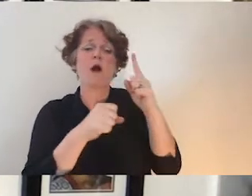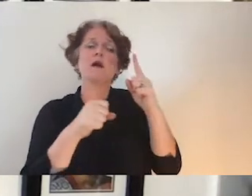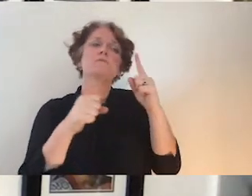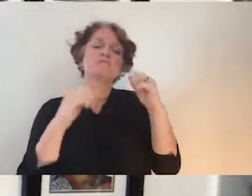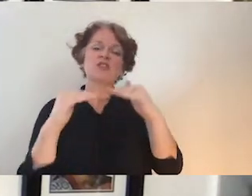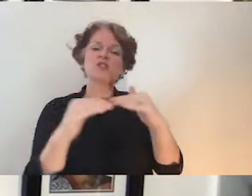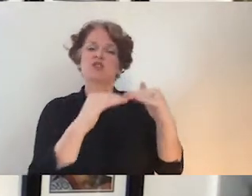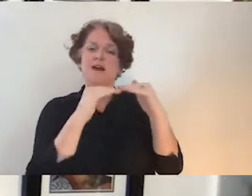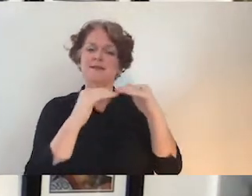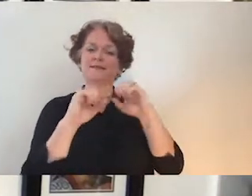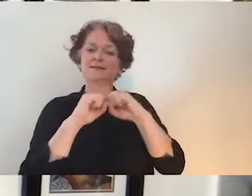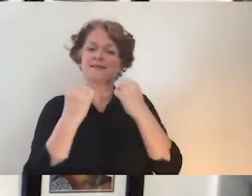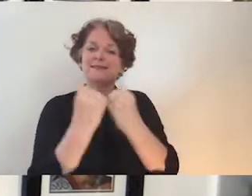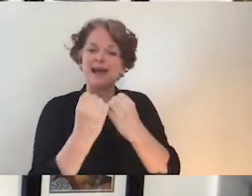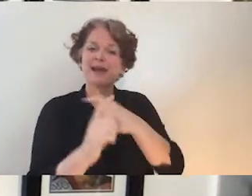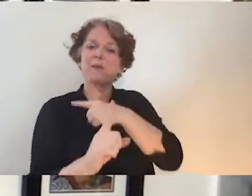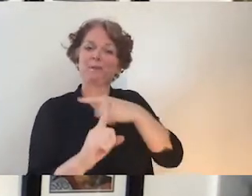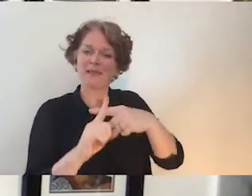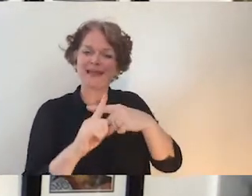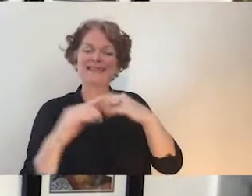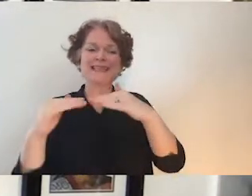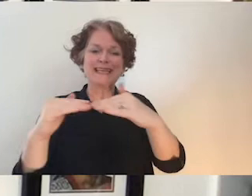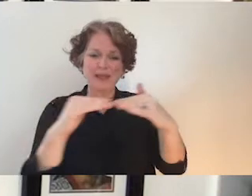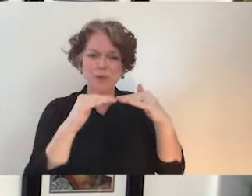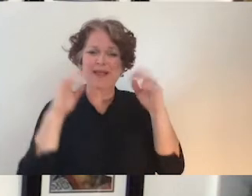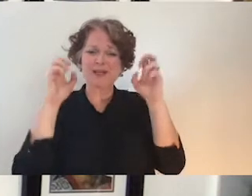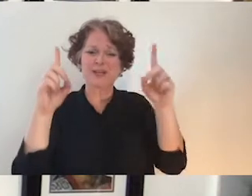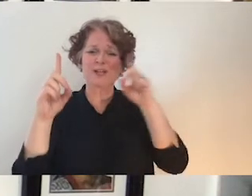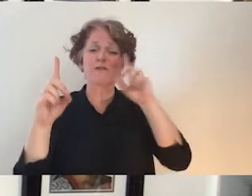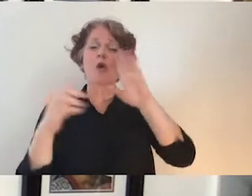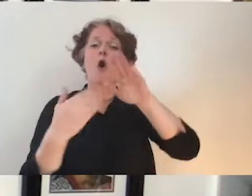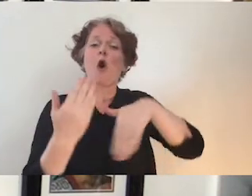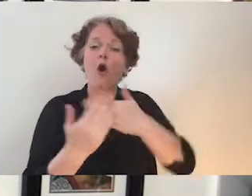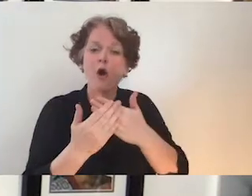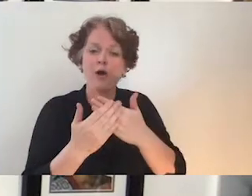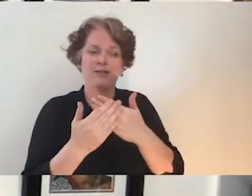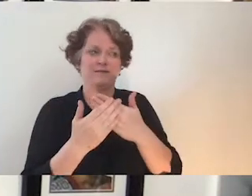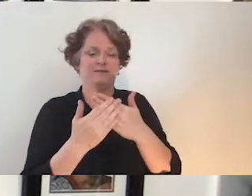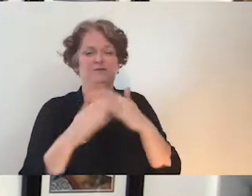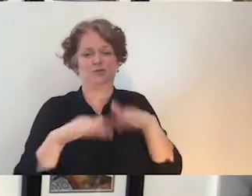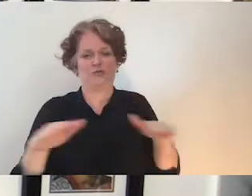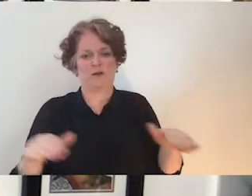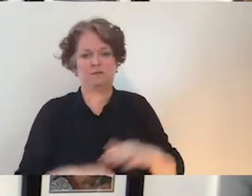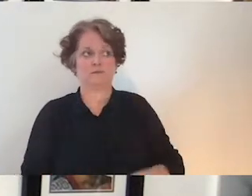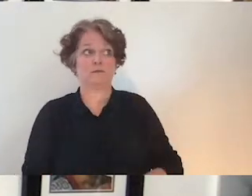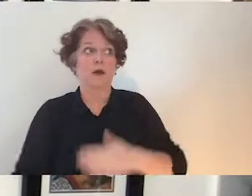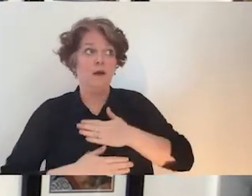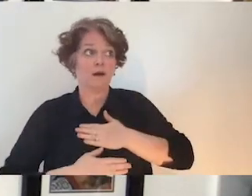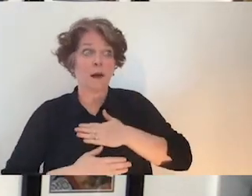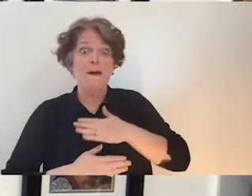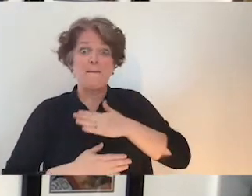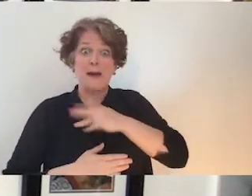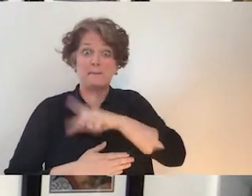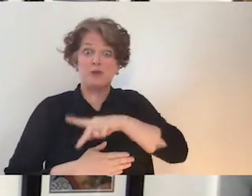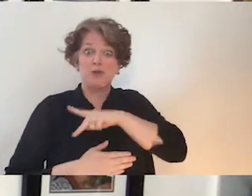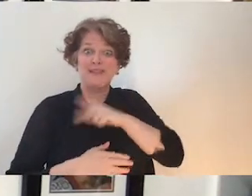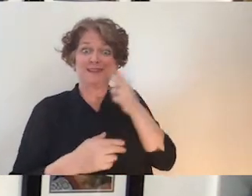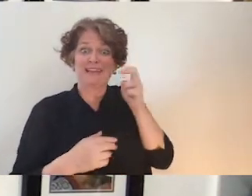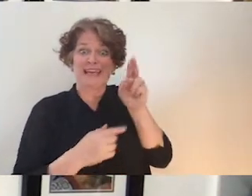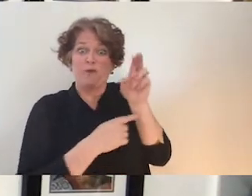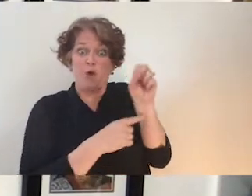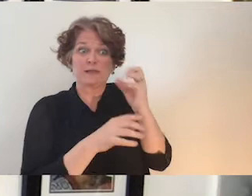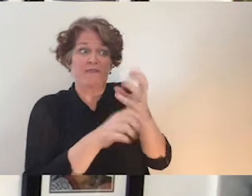just society and for an equal and quality education for all of our children. To join the ranks of some of my